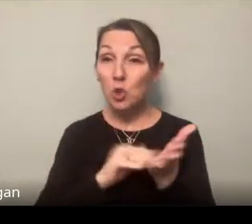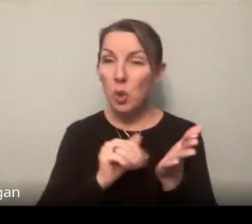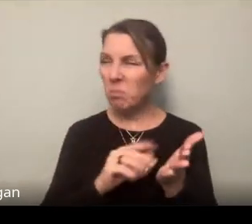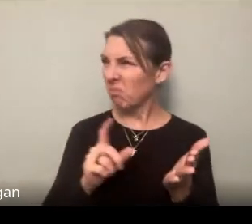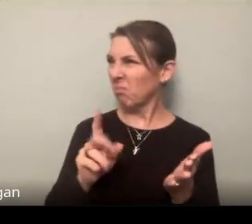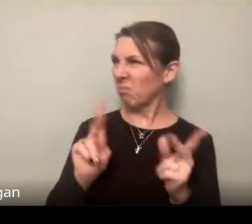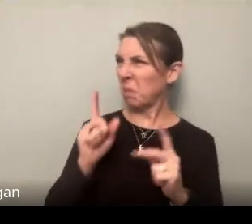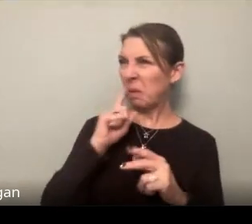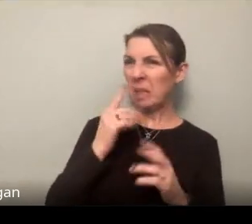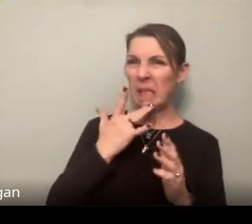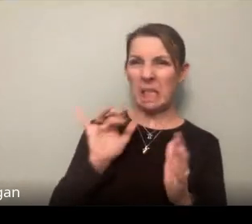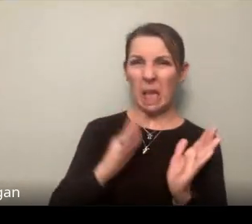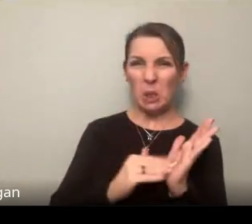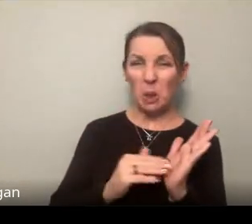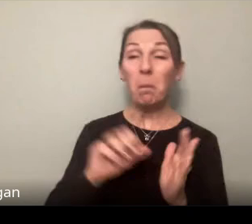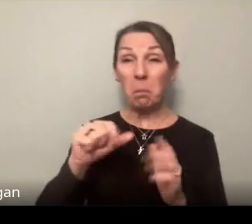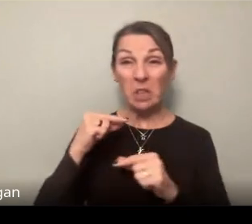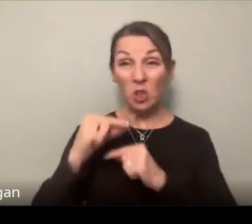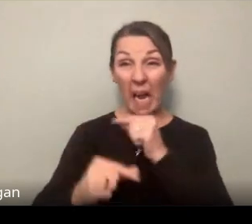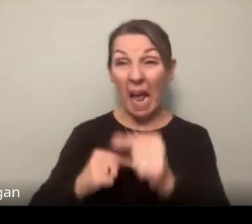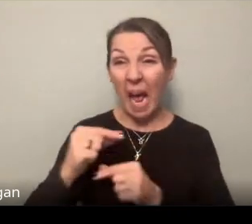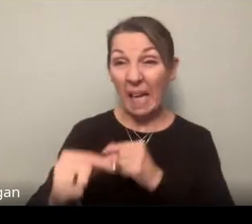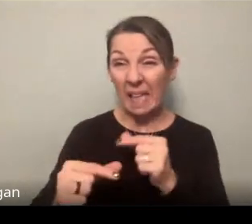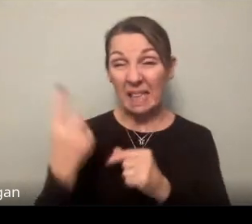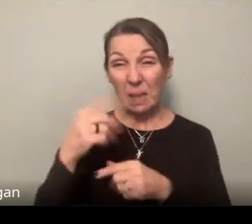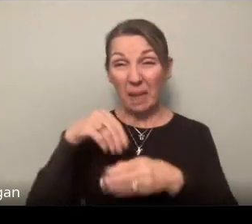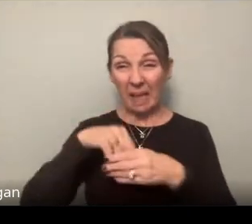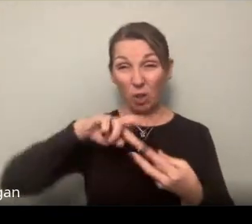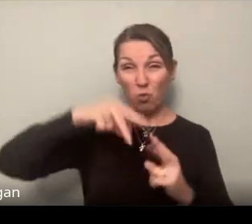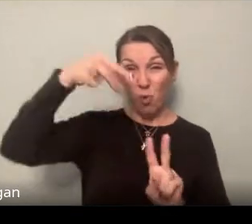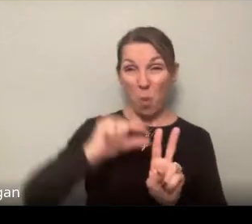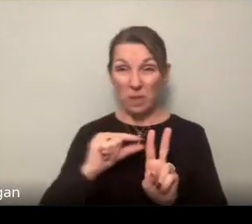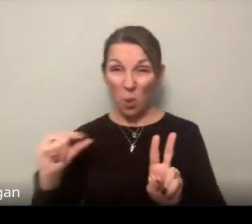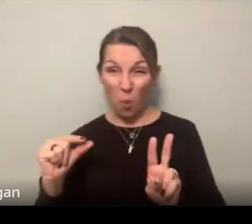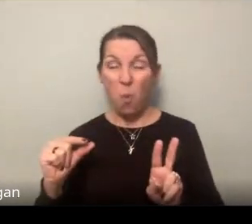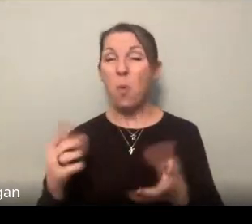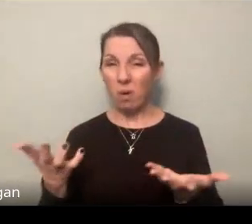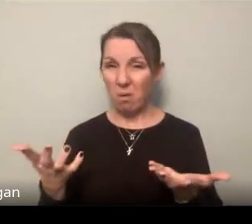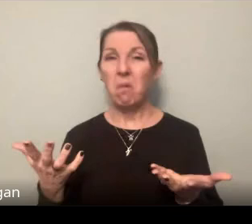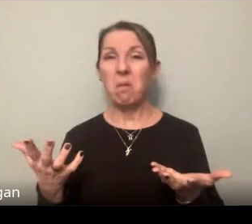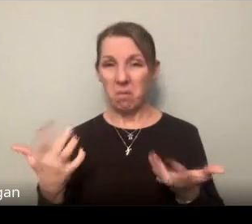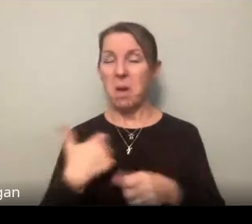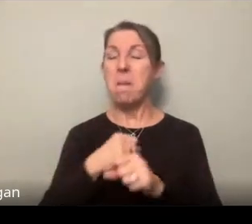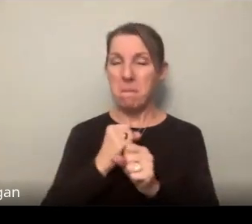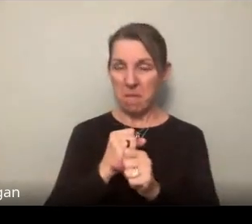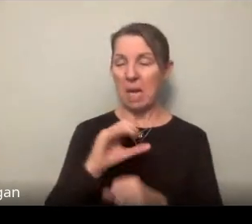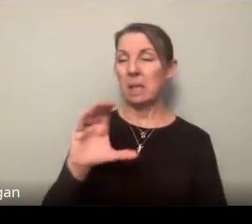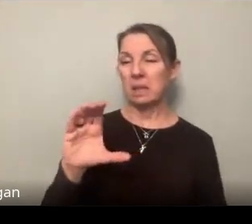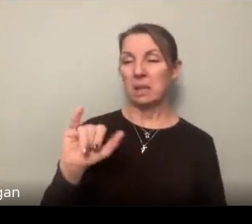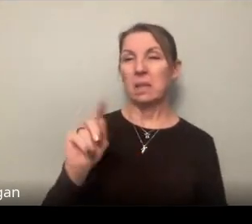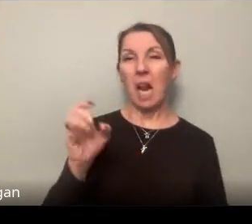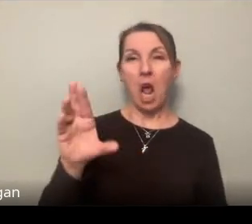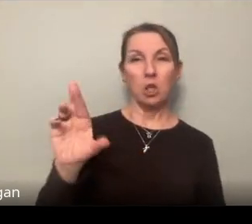like soap? it is genetic. There is something in their chromosome makeup that makes cilantro taste like